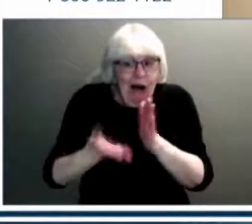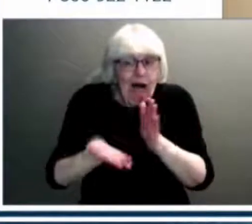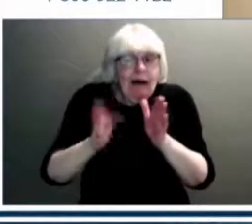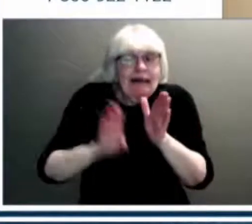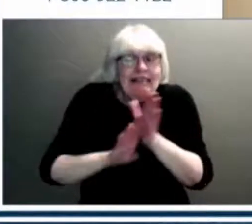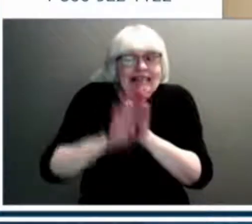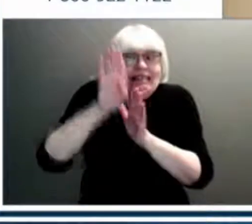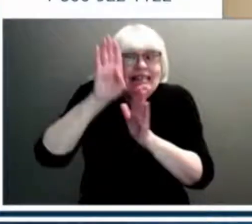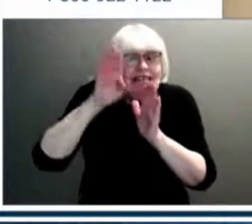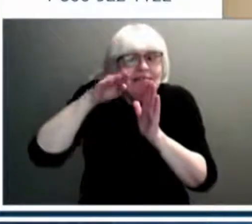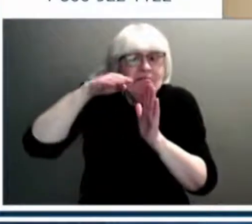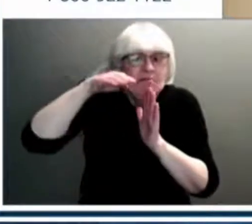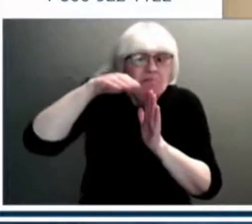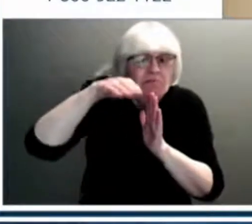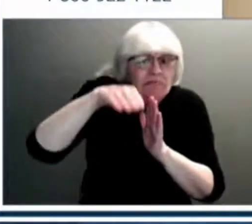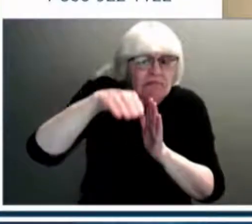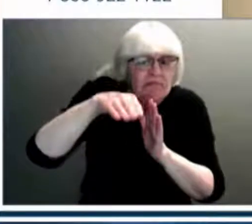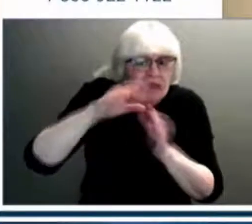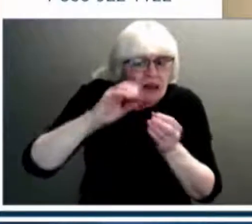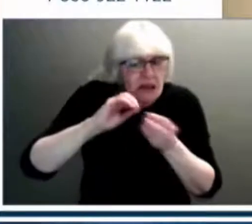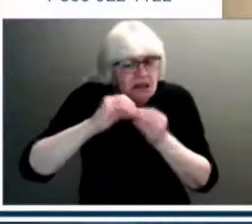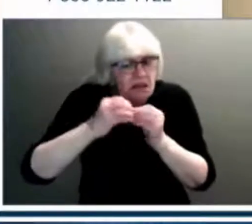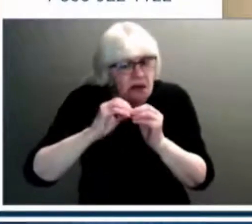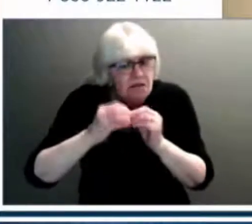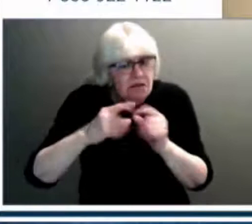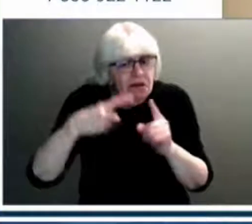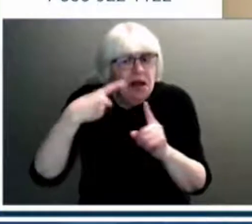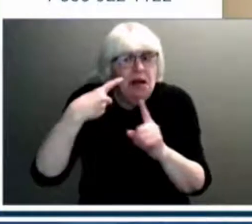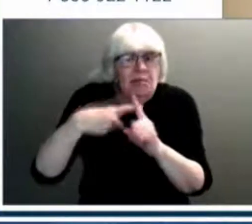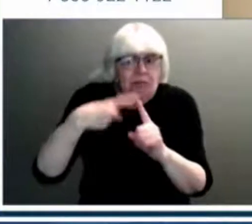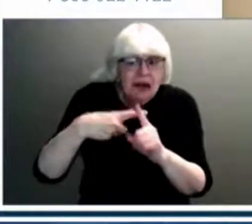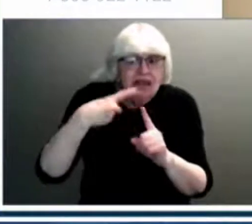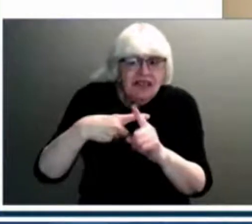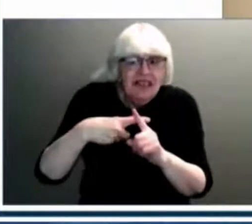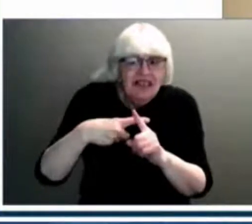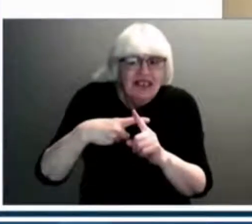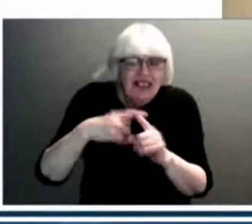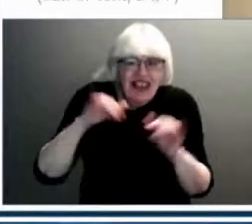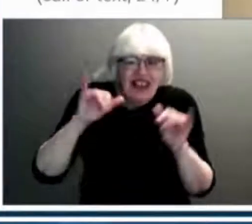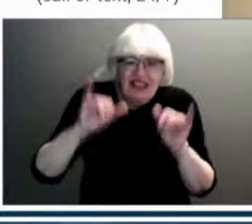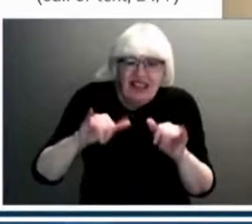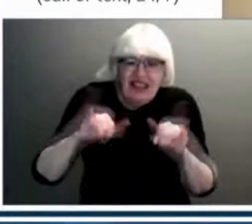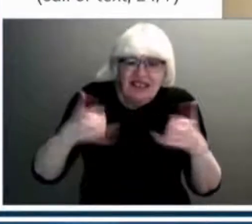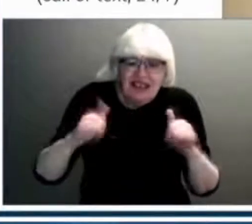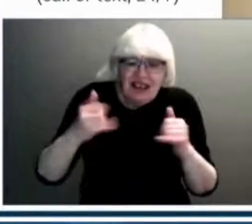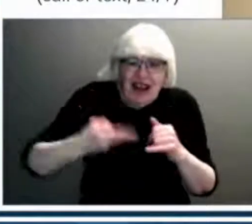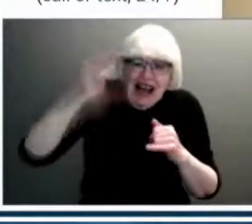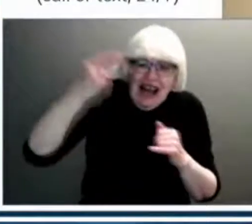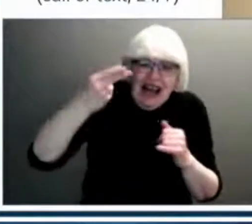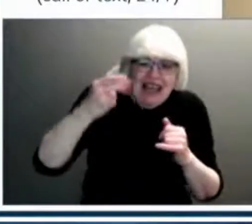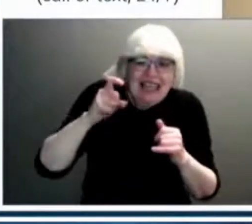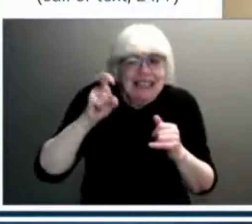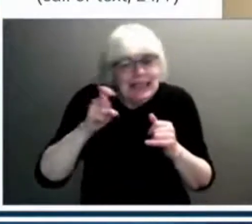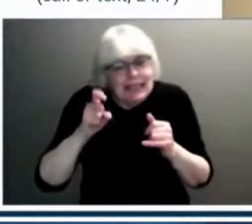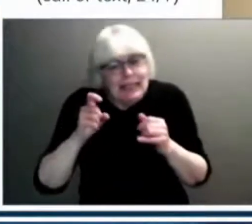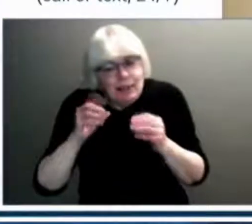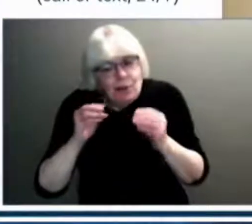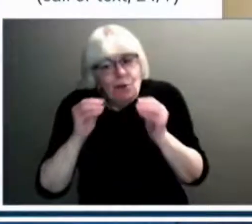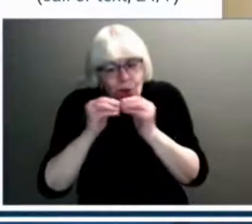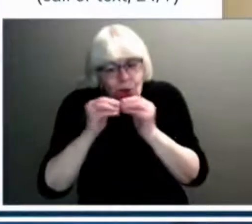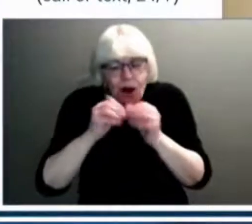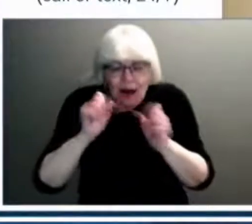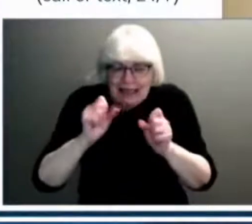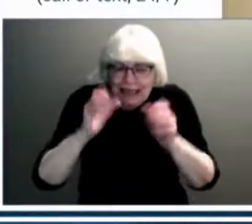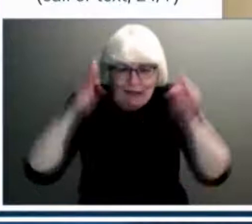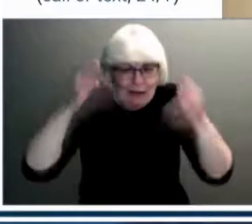counts than is sustainable over the long term. So we still have to a lot of work to do to slow the spread down